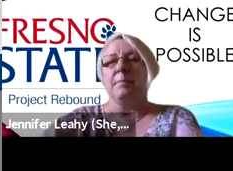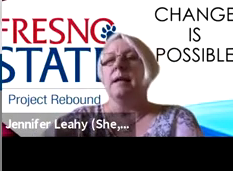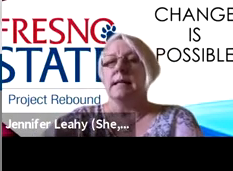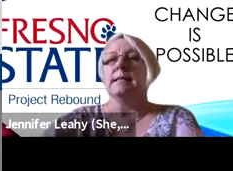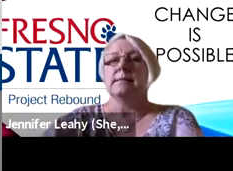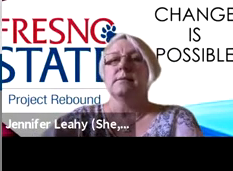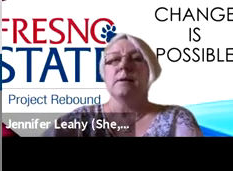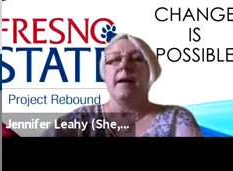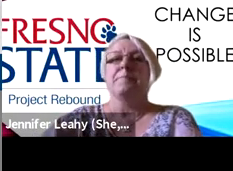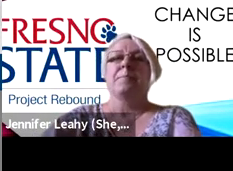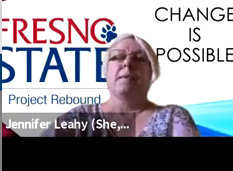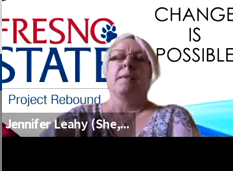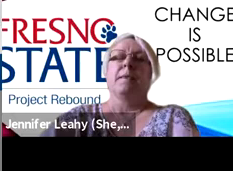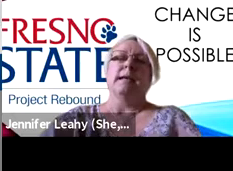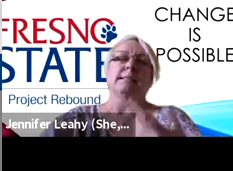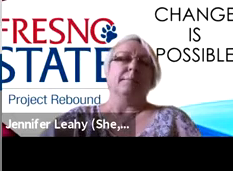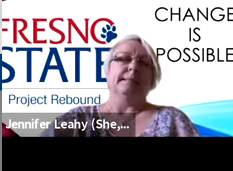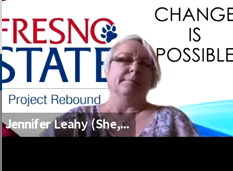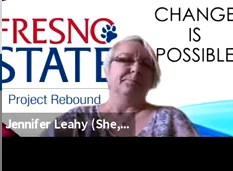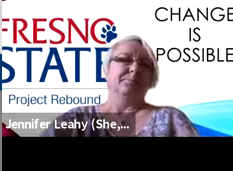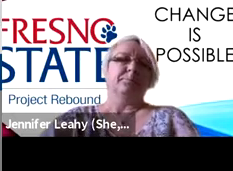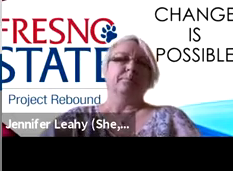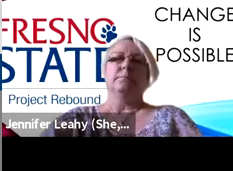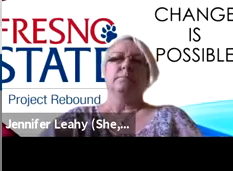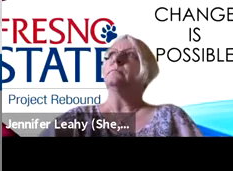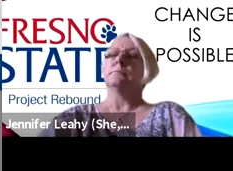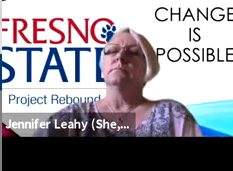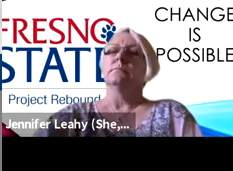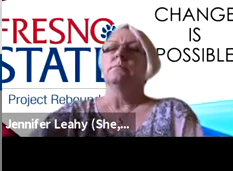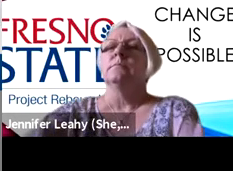that pipeline does. Okay, next slide, please.